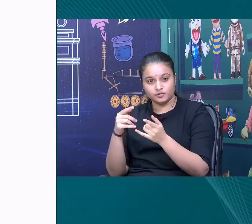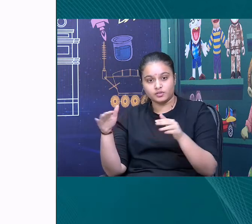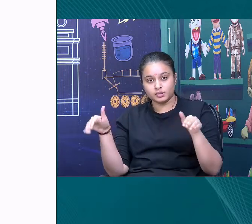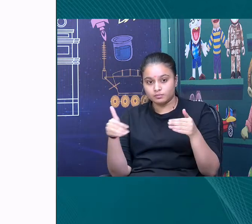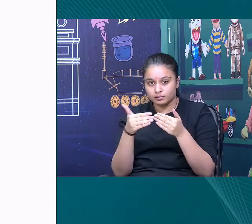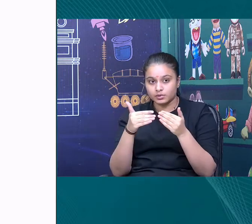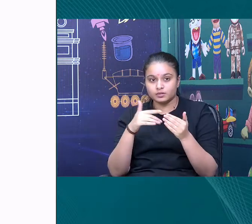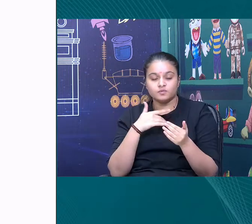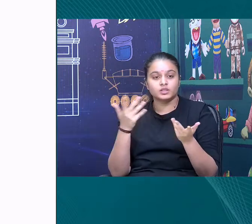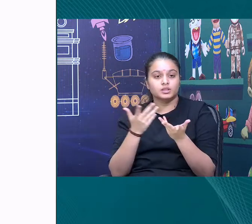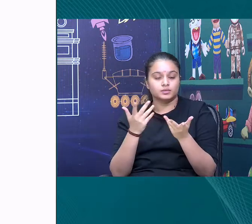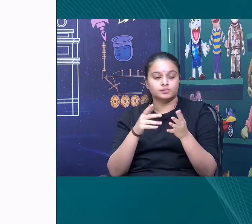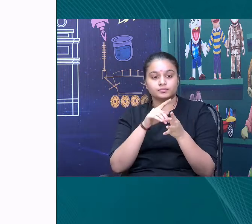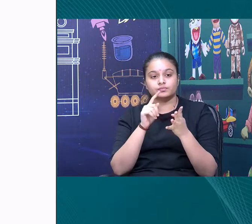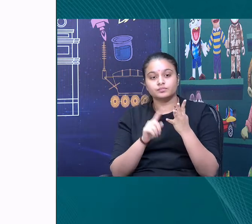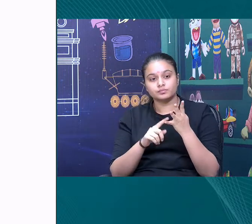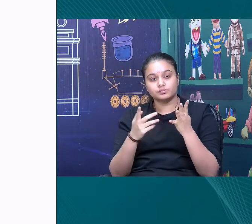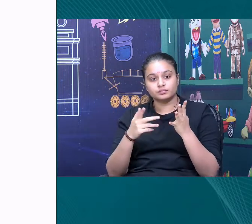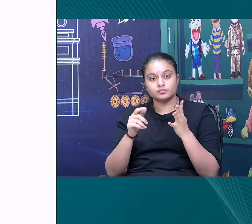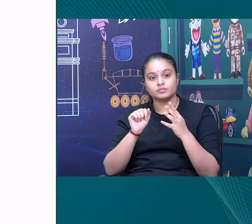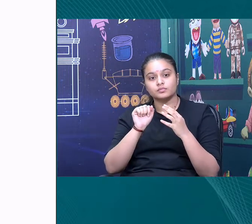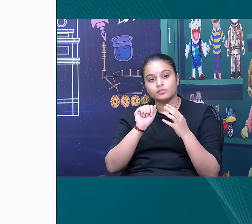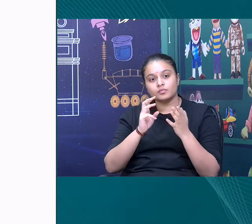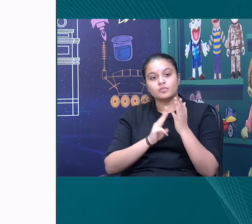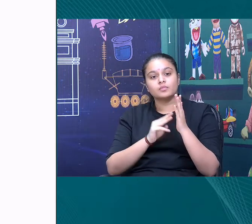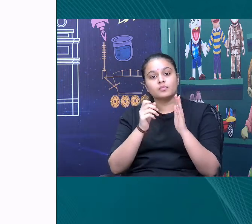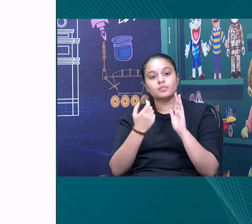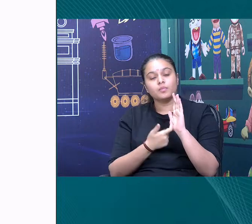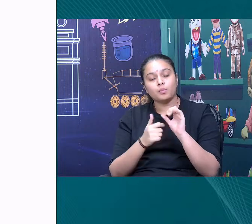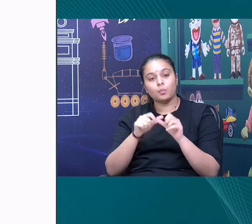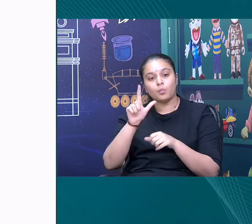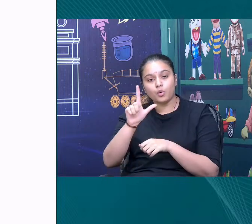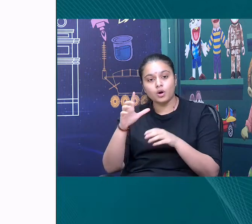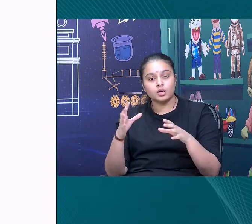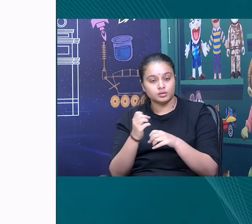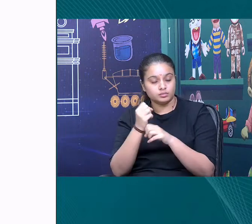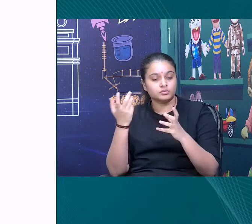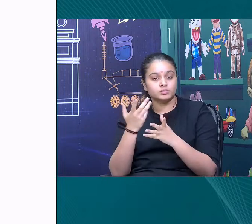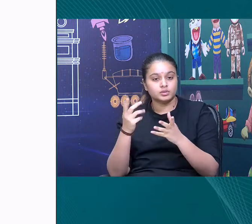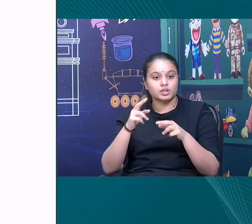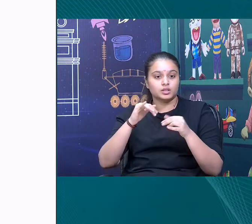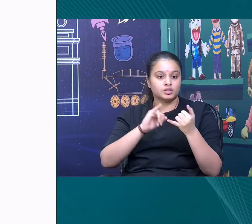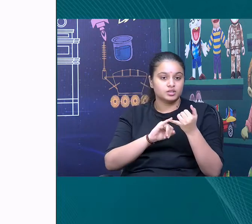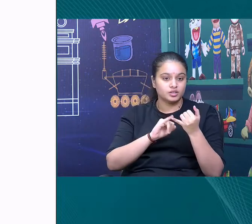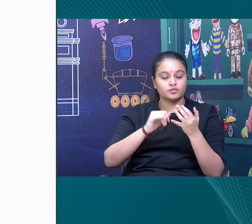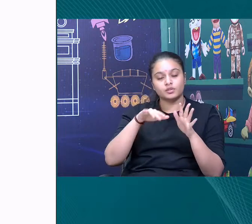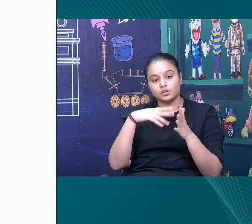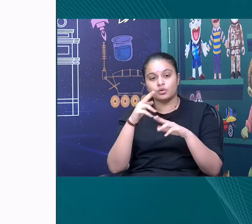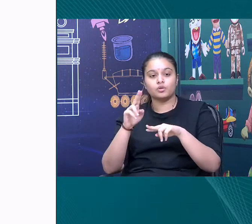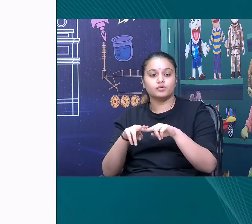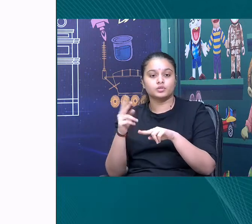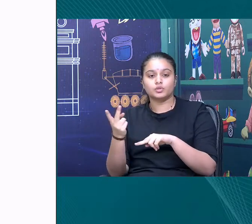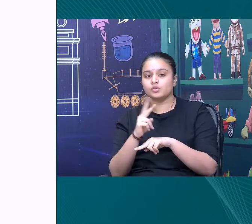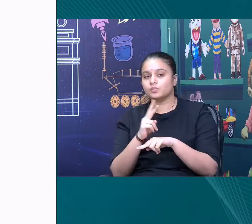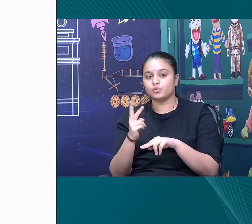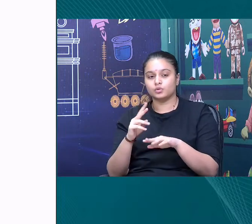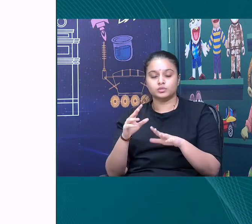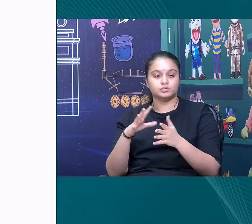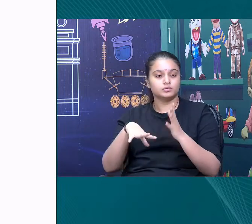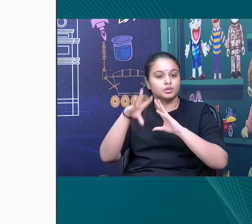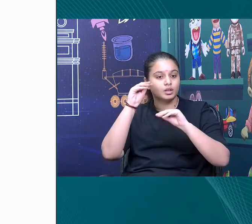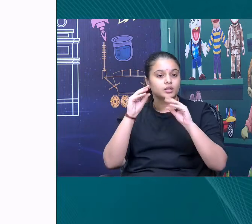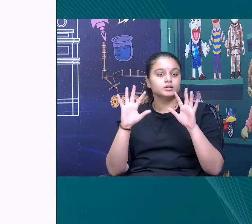Hawking? Fourth, what lesson can we learn from both Firdaus Kanga and Stephen Hawking? And last question